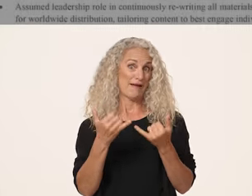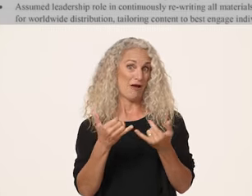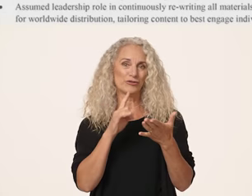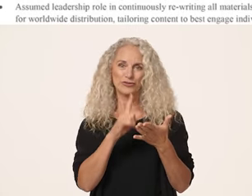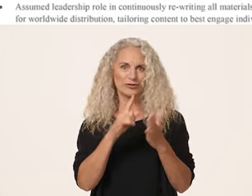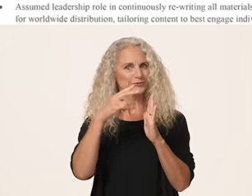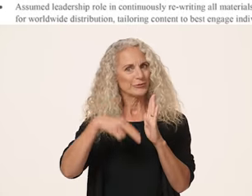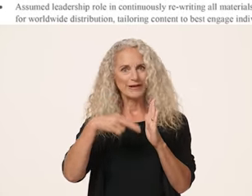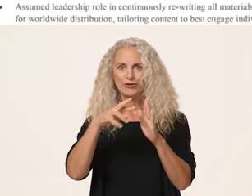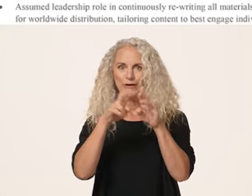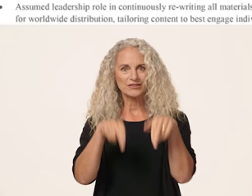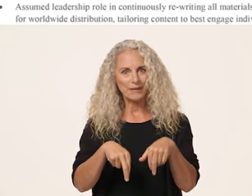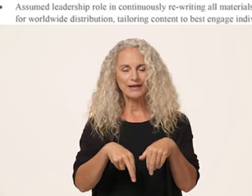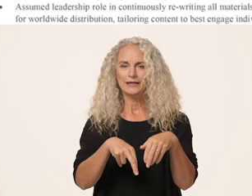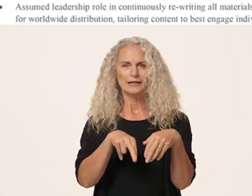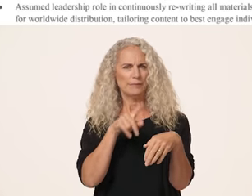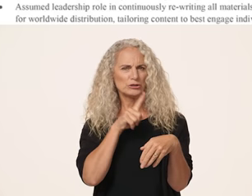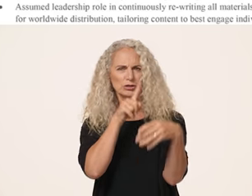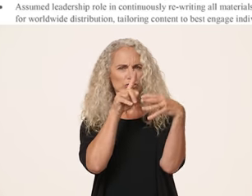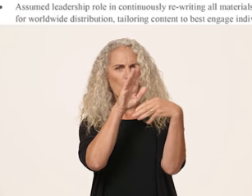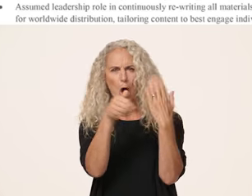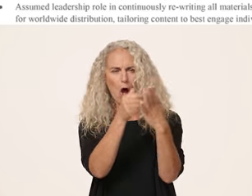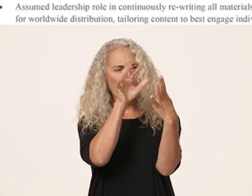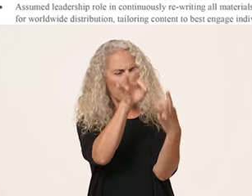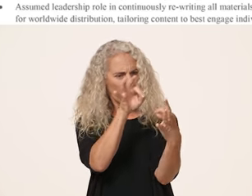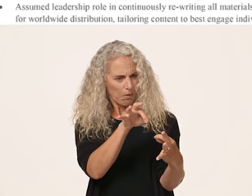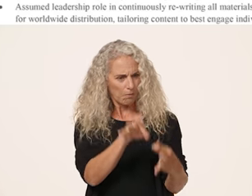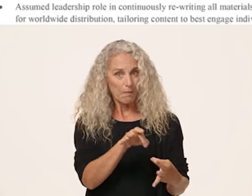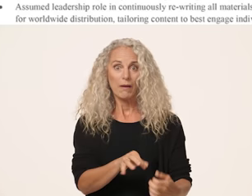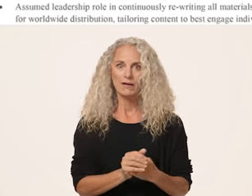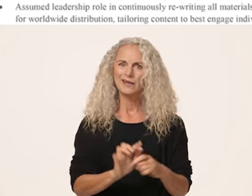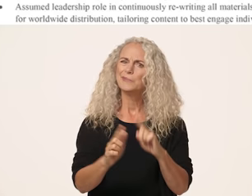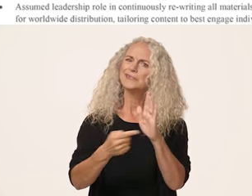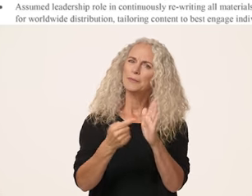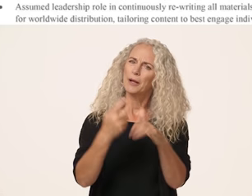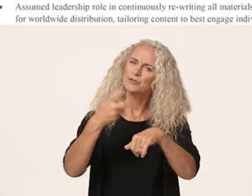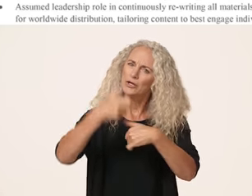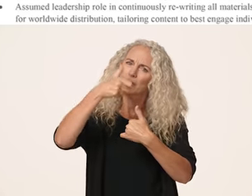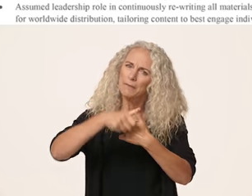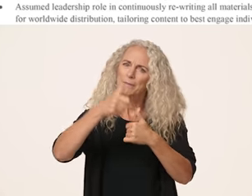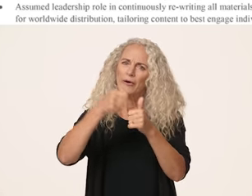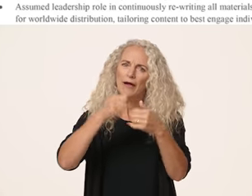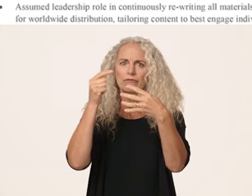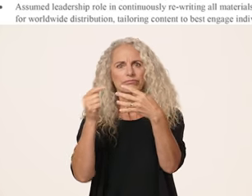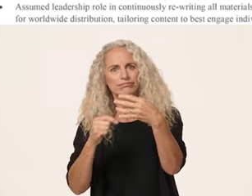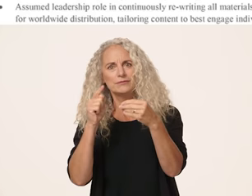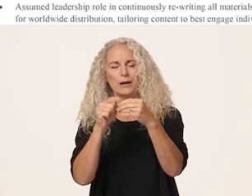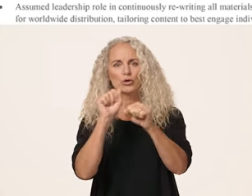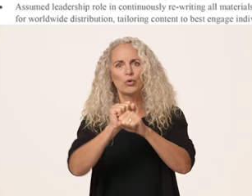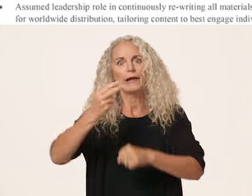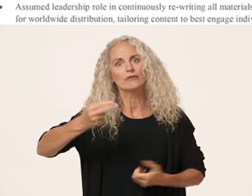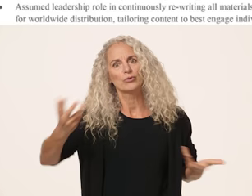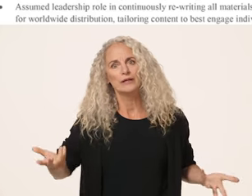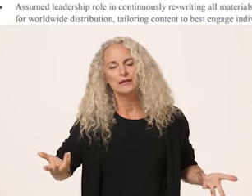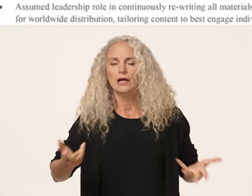By now, you've certainly reviewed your resume and made absolutely sure everything is correct. But sometimes it's hard to remember everything about